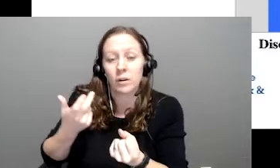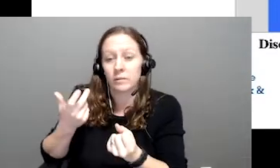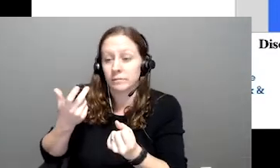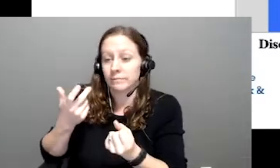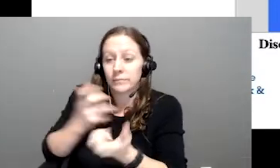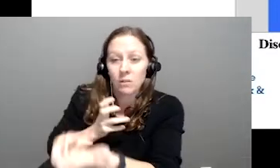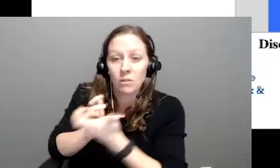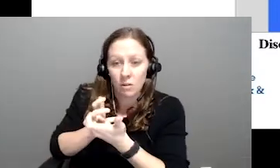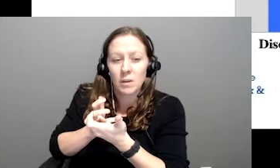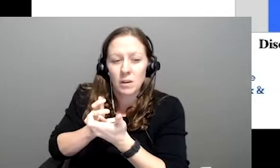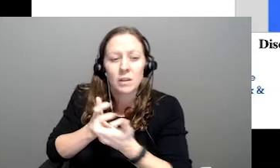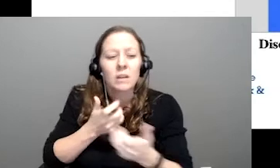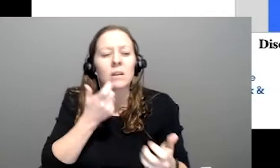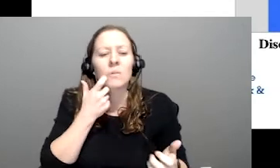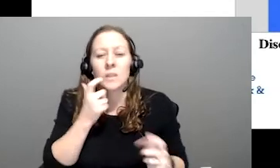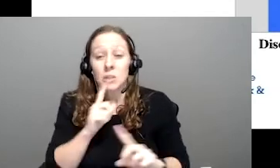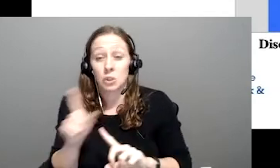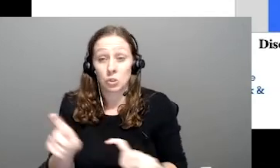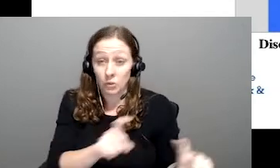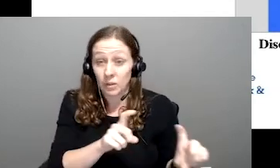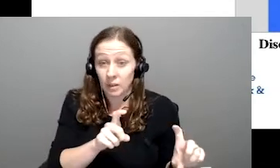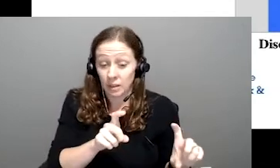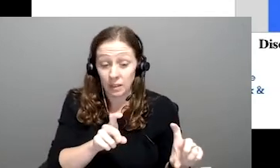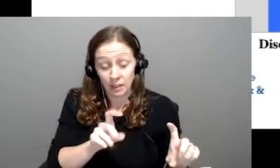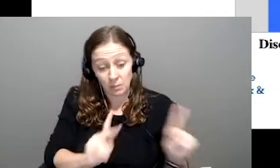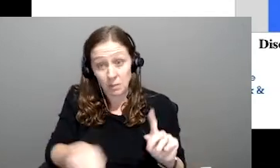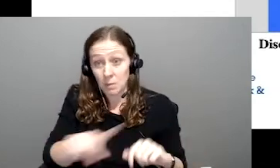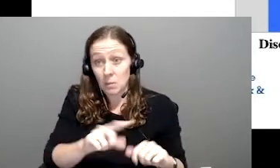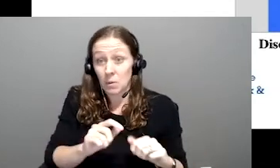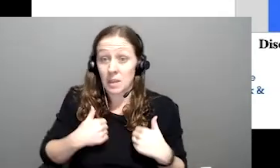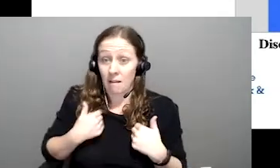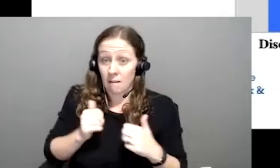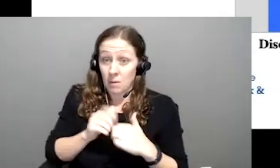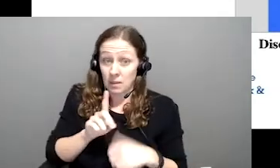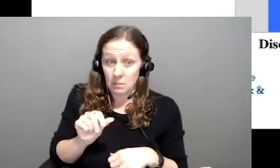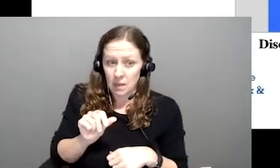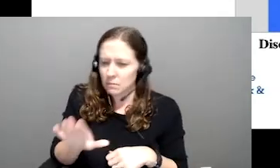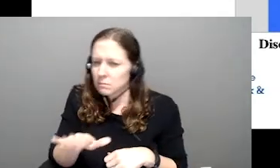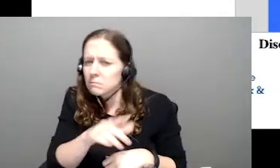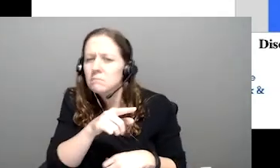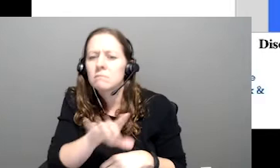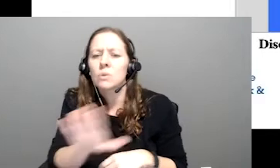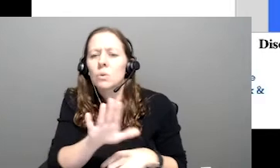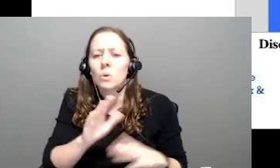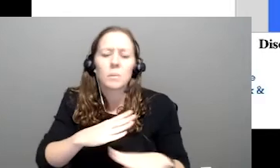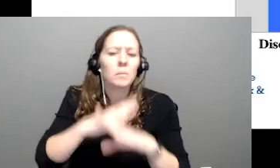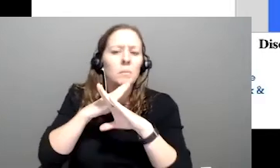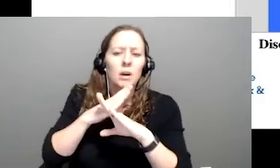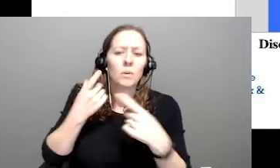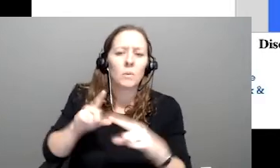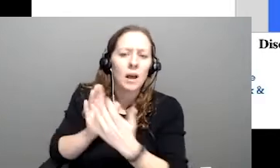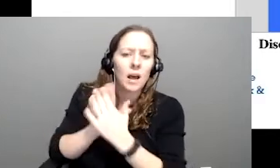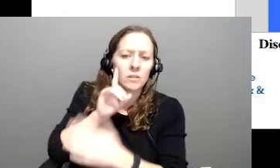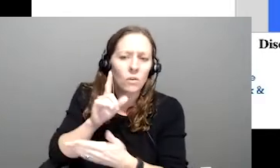published survey, we asked young people with disabilities about their barriers to accessing workplace supports. And some of the most frequently described barriers to